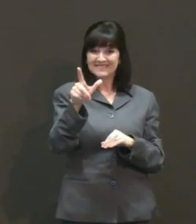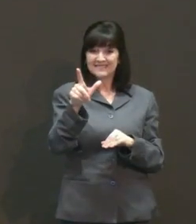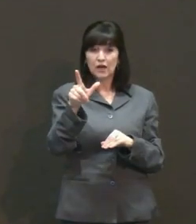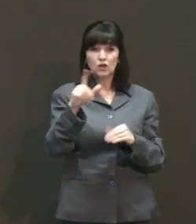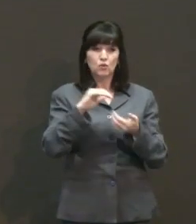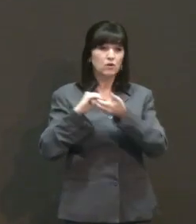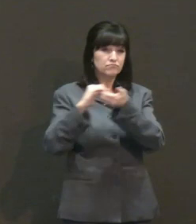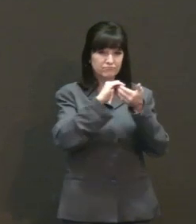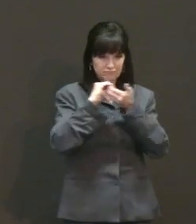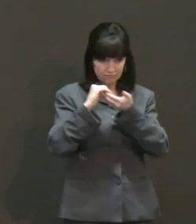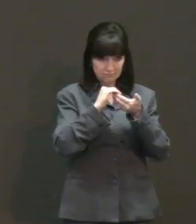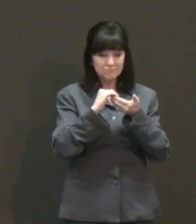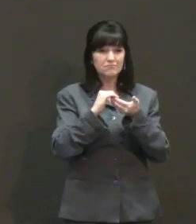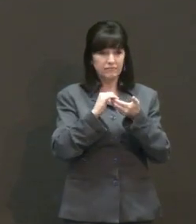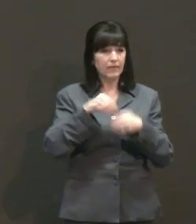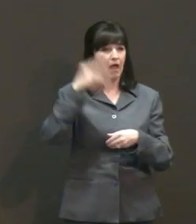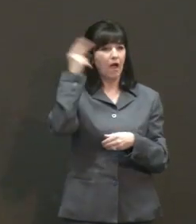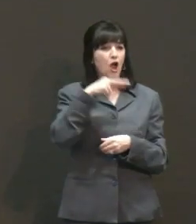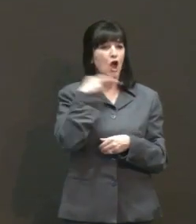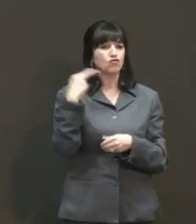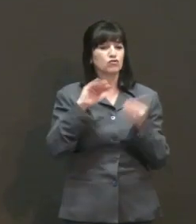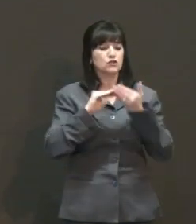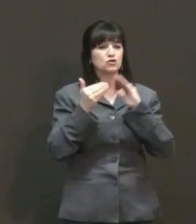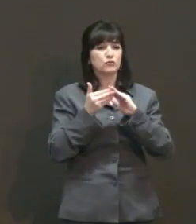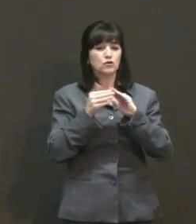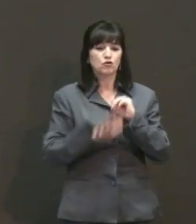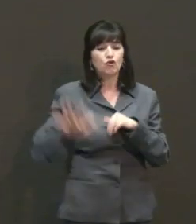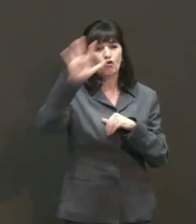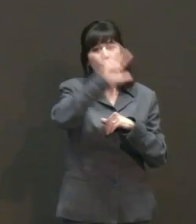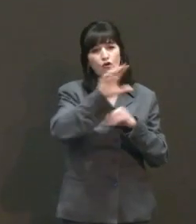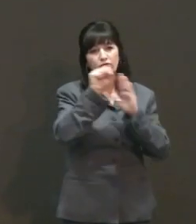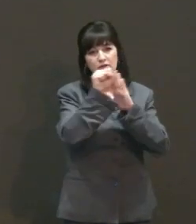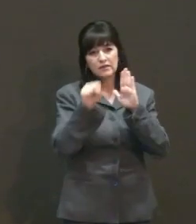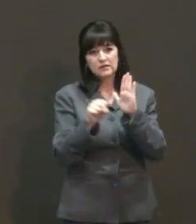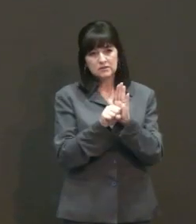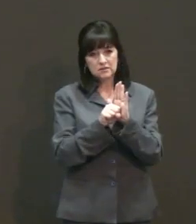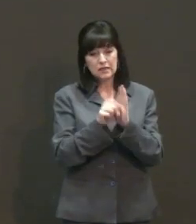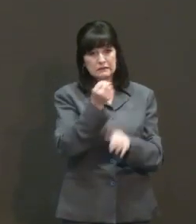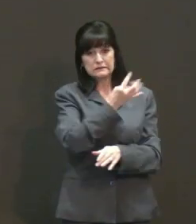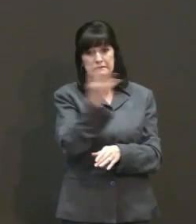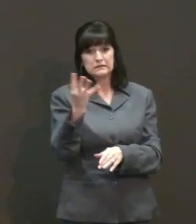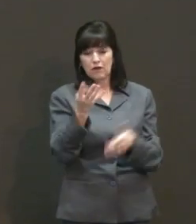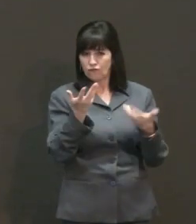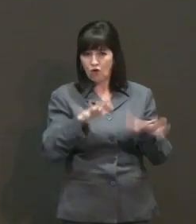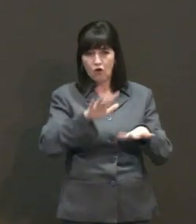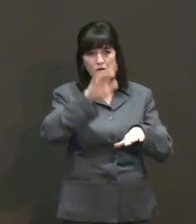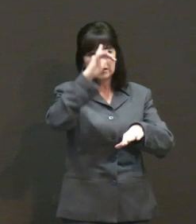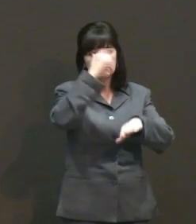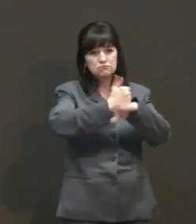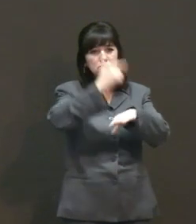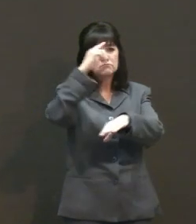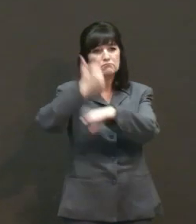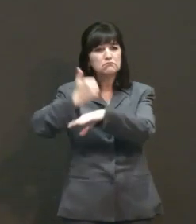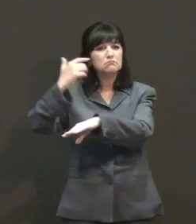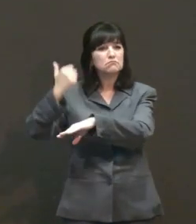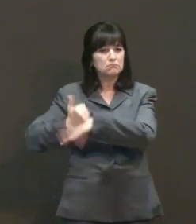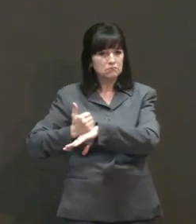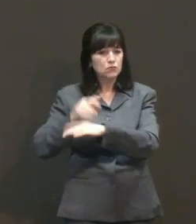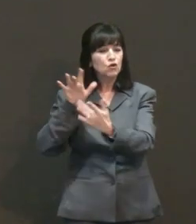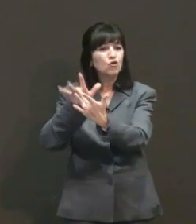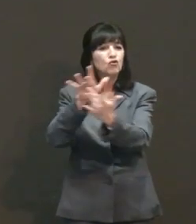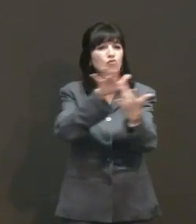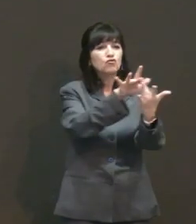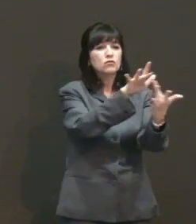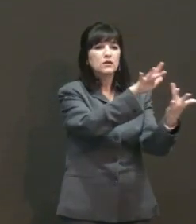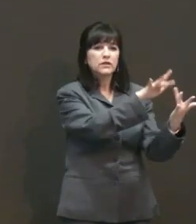communities across the state, and several of them have already put plans in place to better reach out to